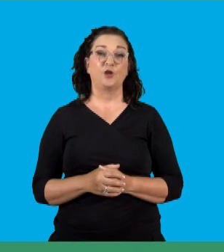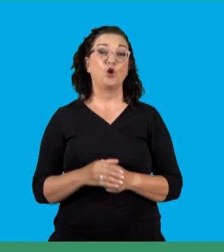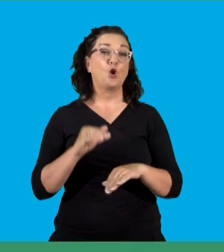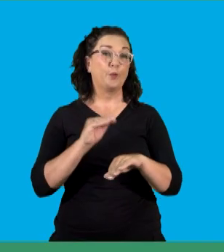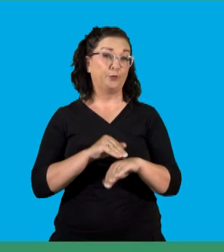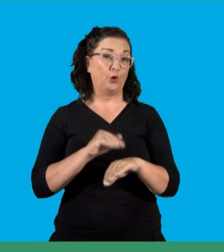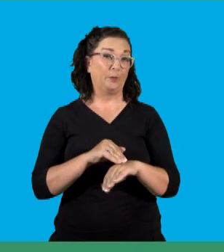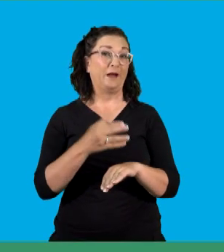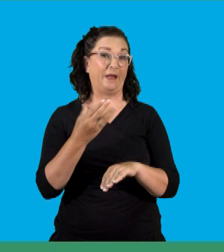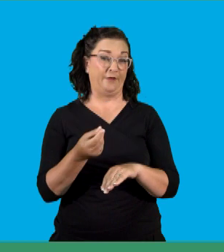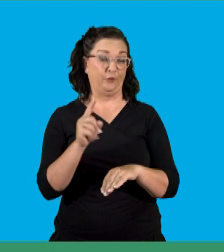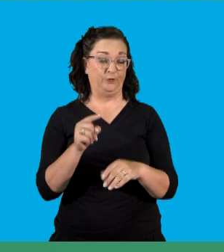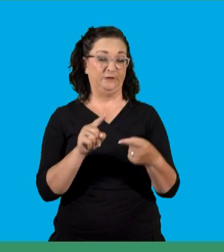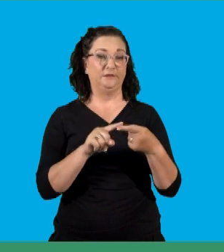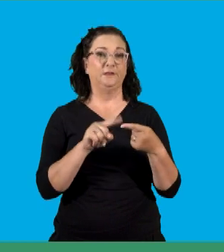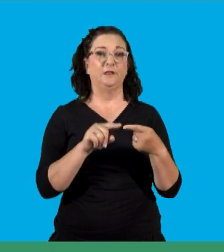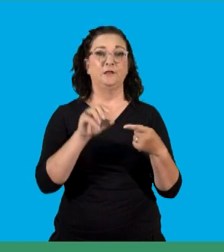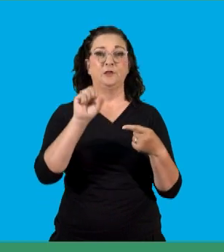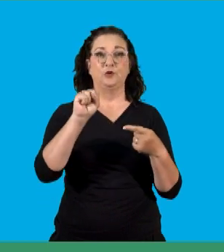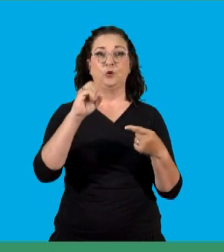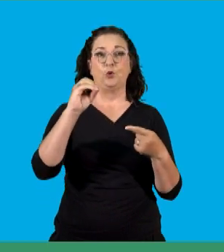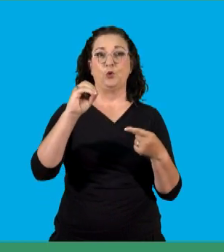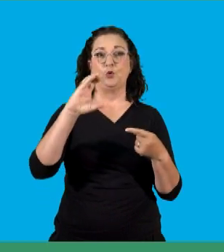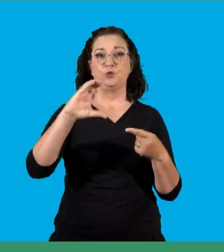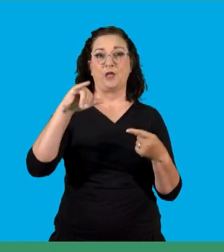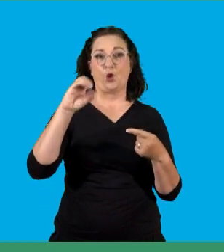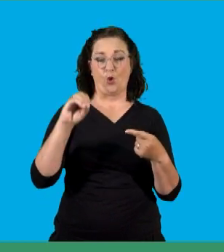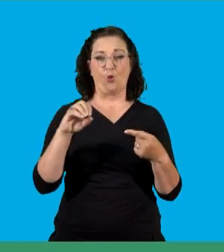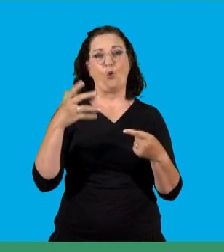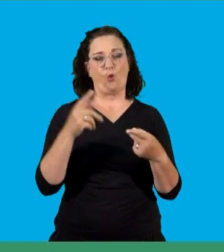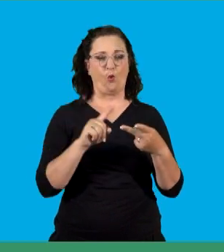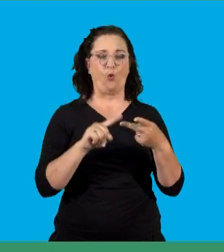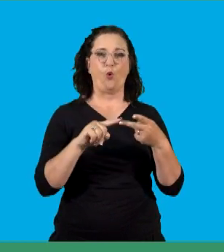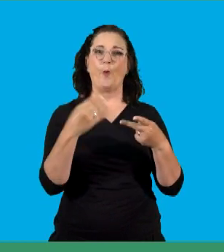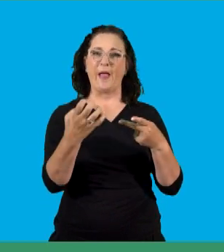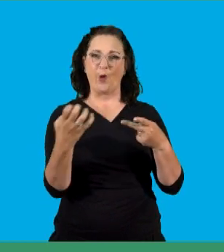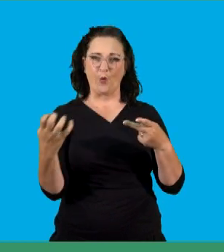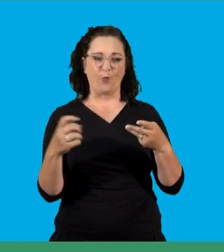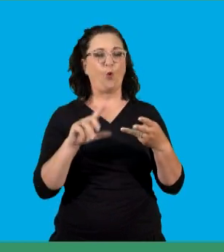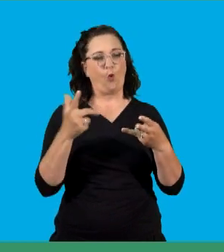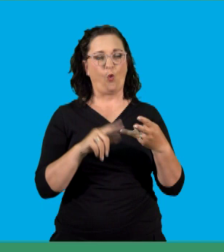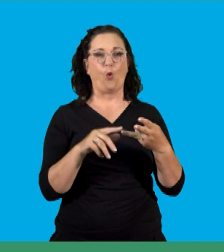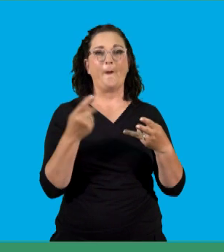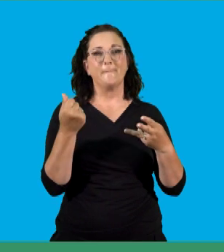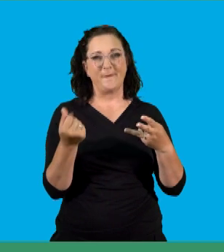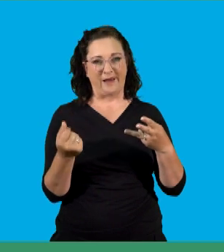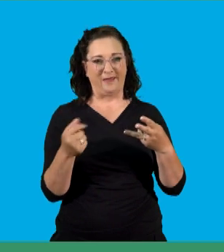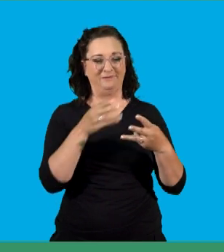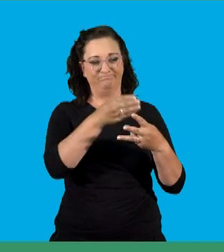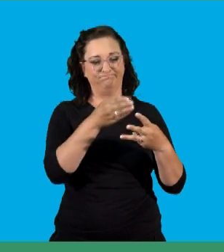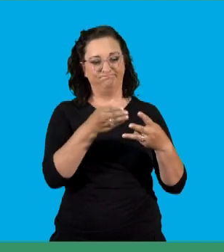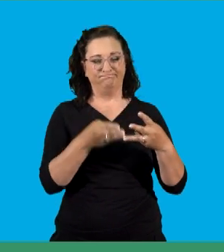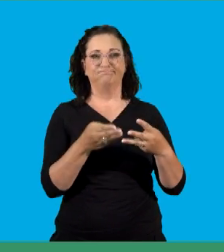There are problems that come from social or people and economic or money circumstances.